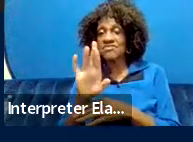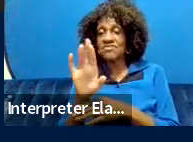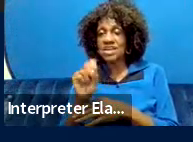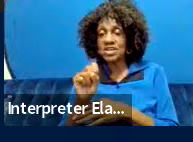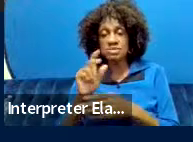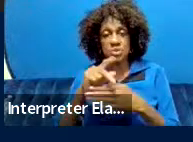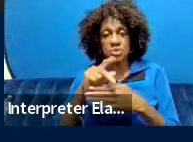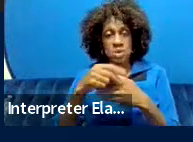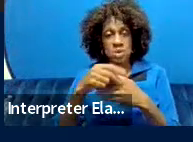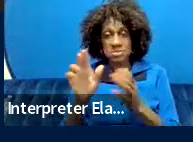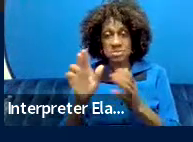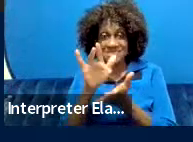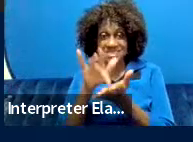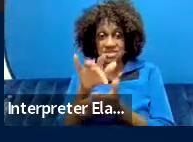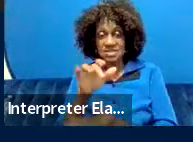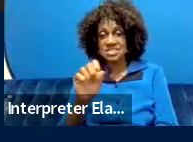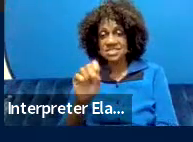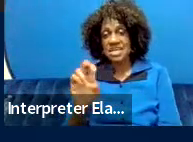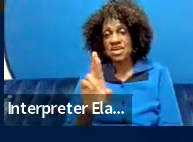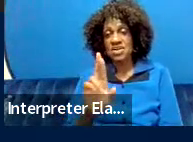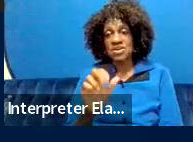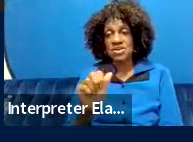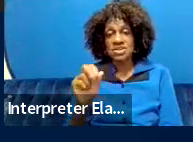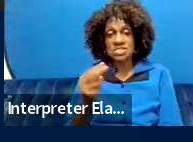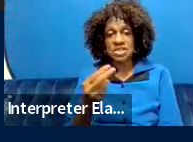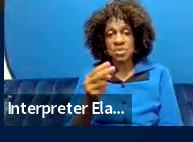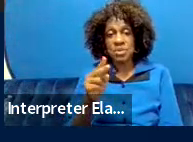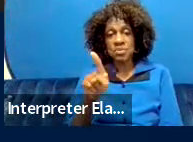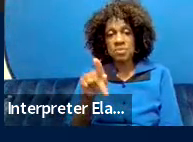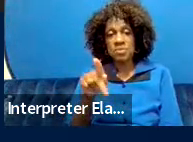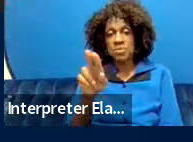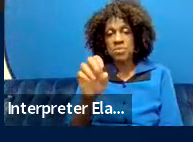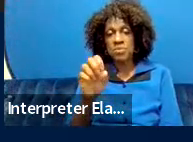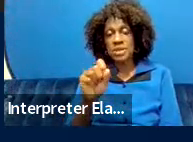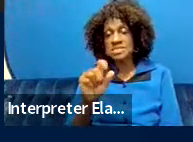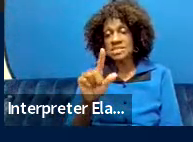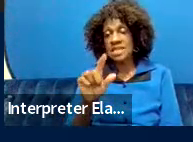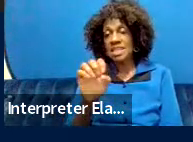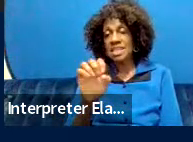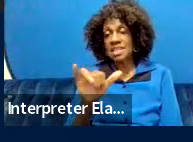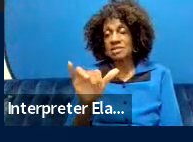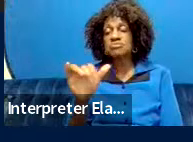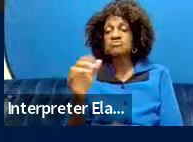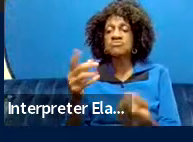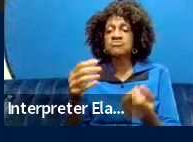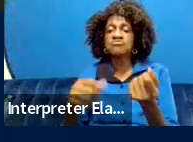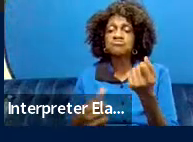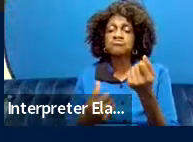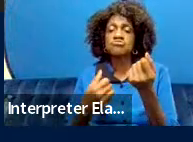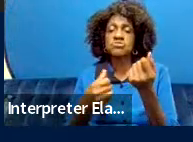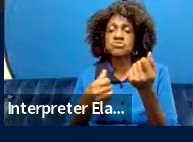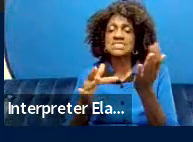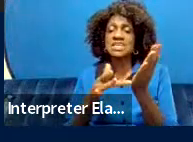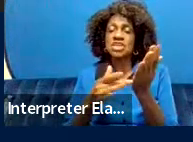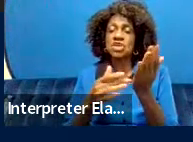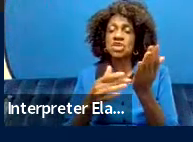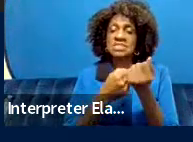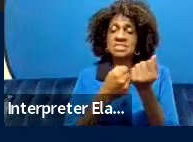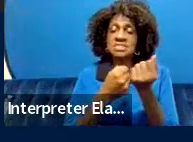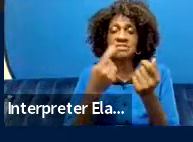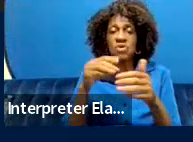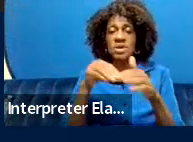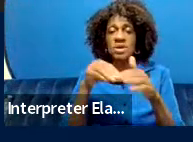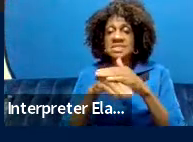pictured in the center is Sarah Presley, who serves as an accessibility specialist, providing technical assistance on design standards for accessible buildings